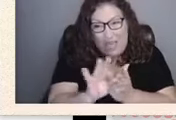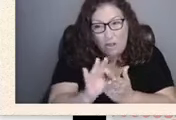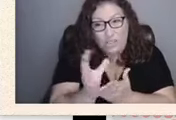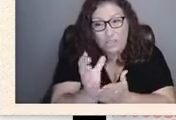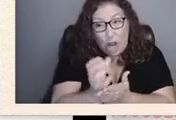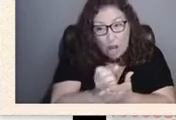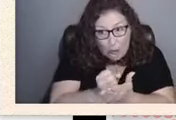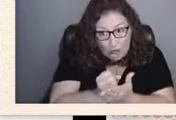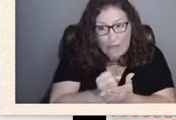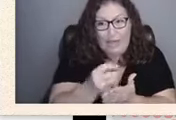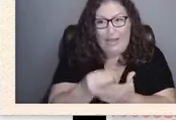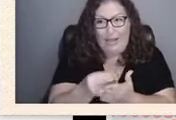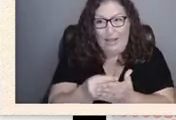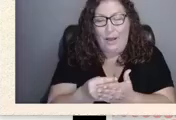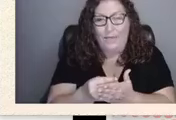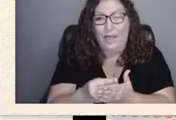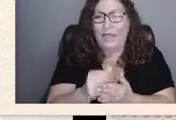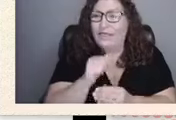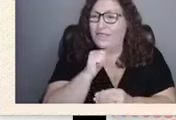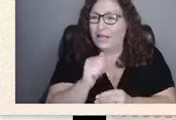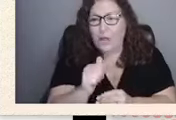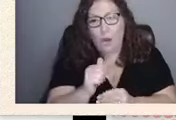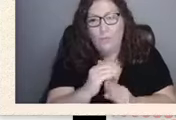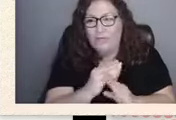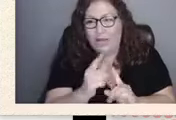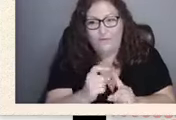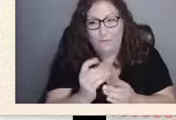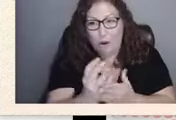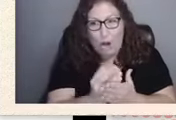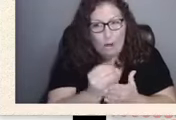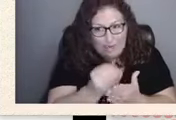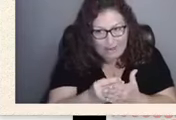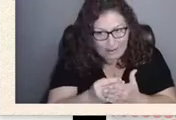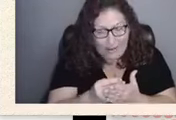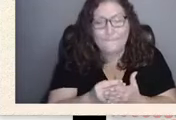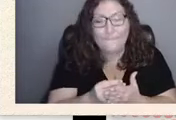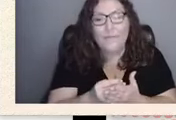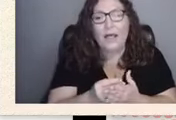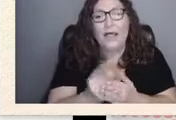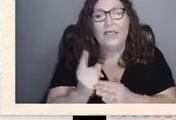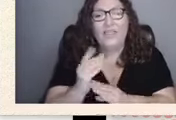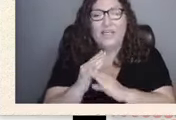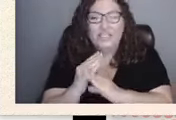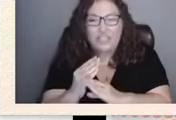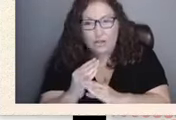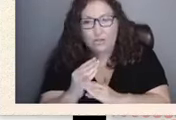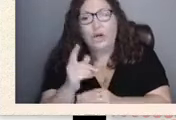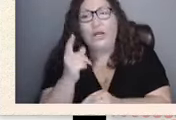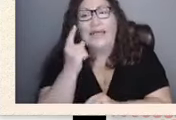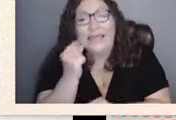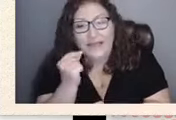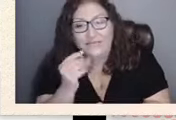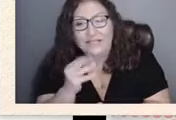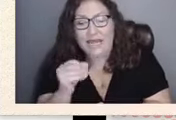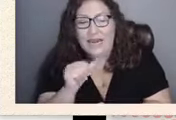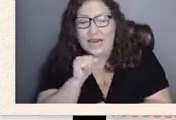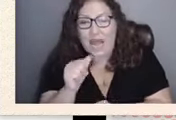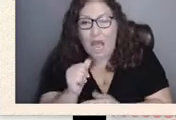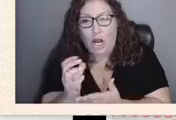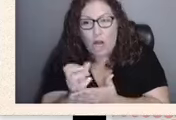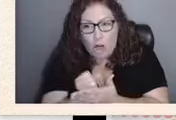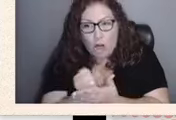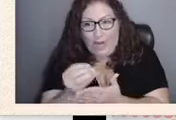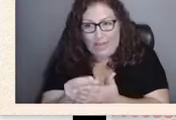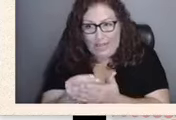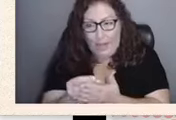accounts don't shelter earned income. They shelter basically gifts and unearned income. Another thing to